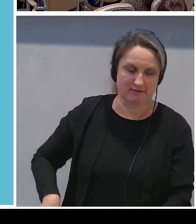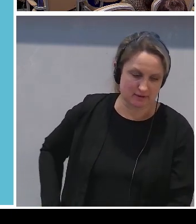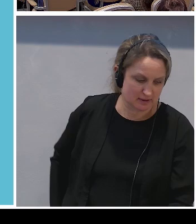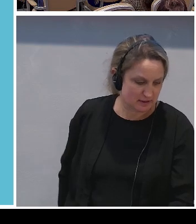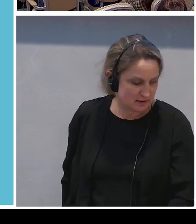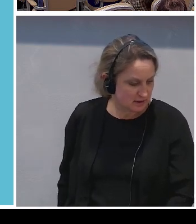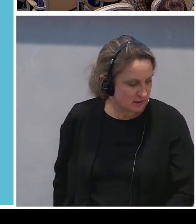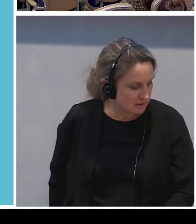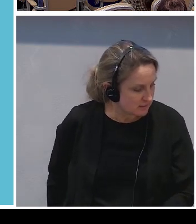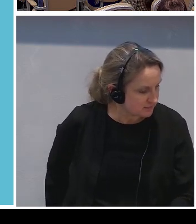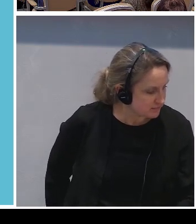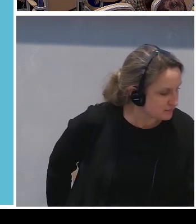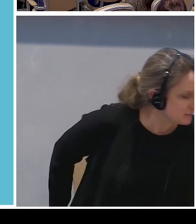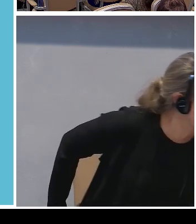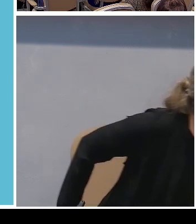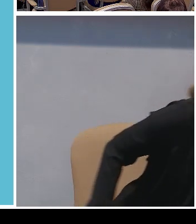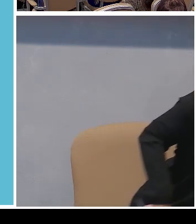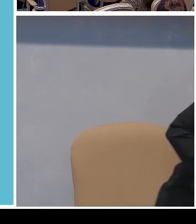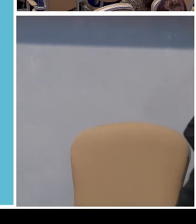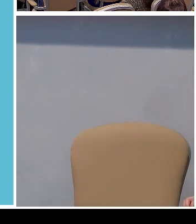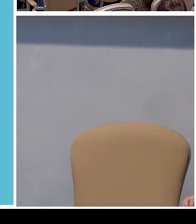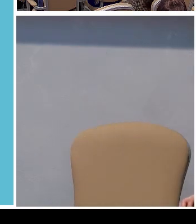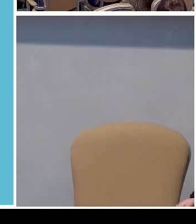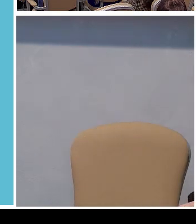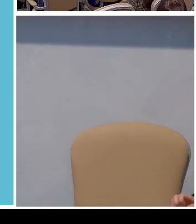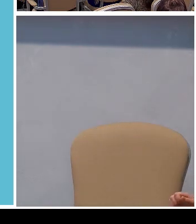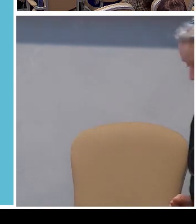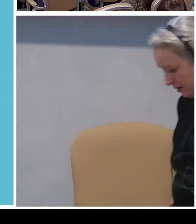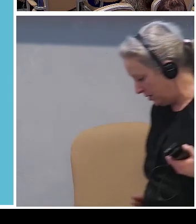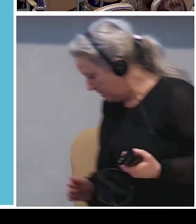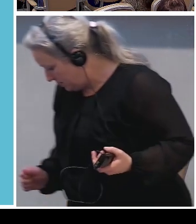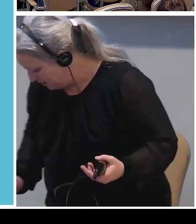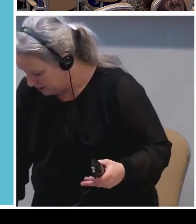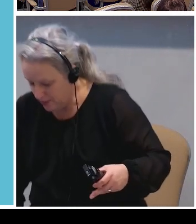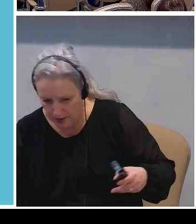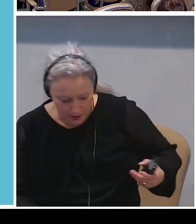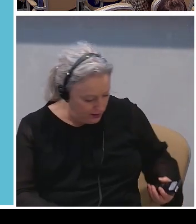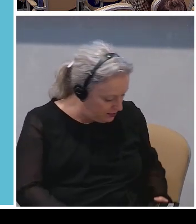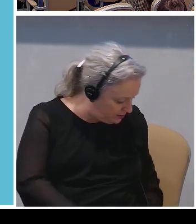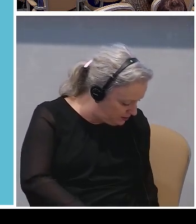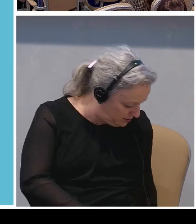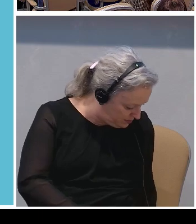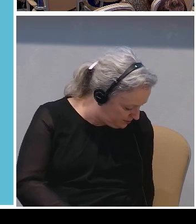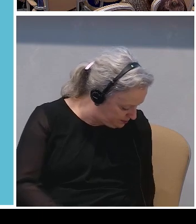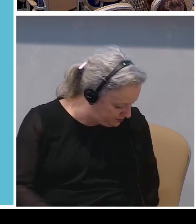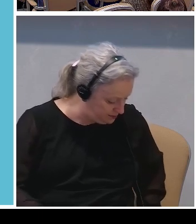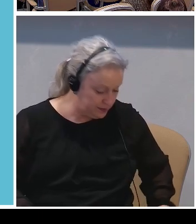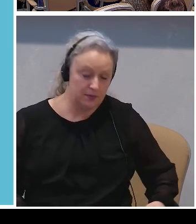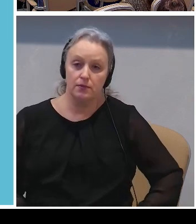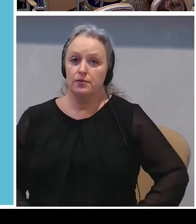And just to want to announce that Herdera, this project, is going to focus mostly on launching calls for